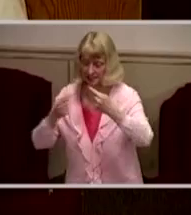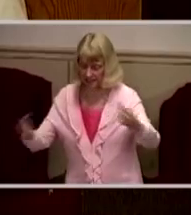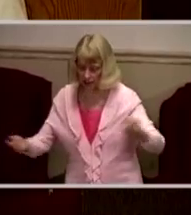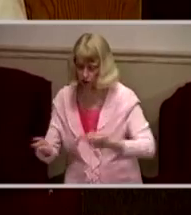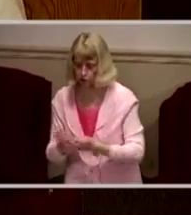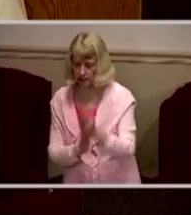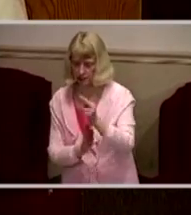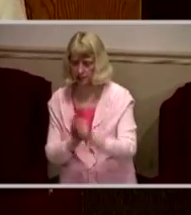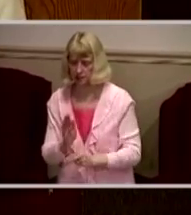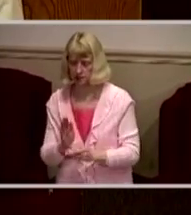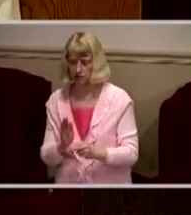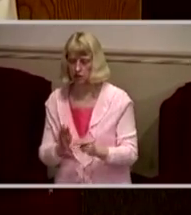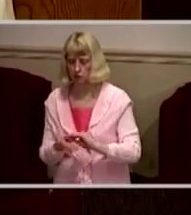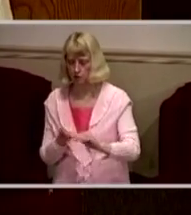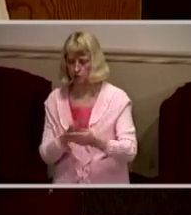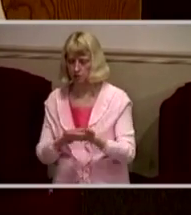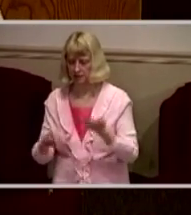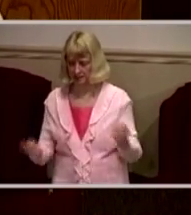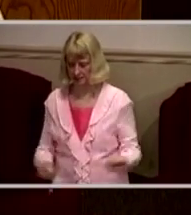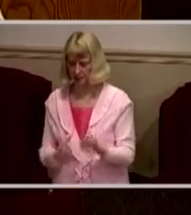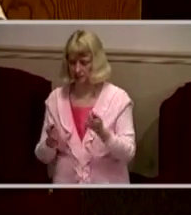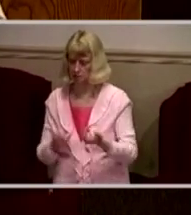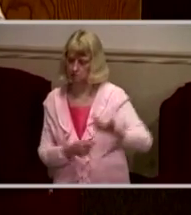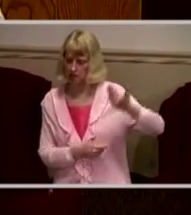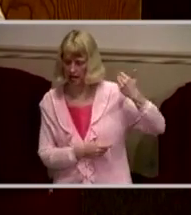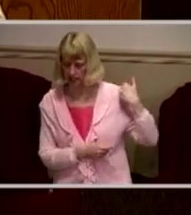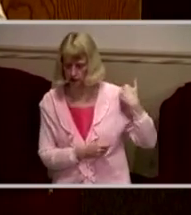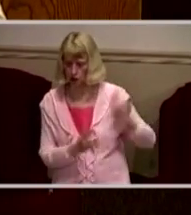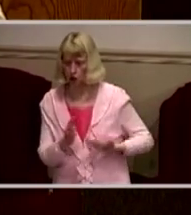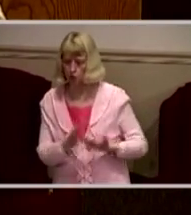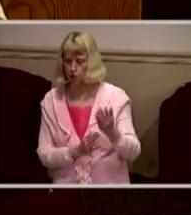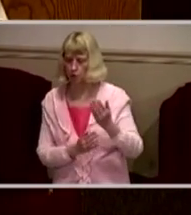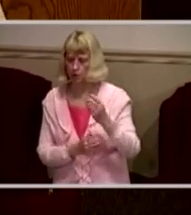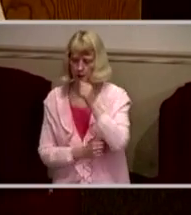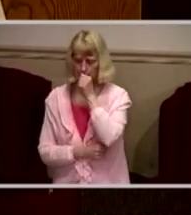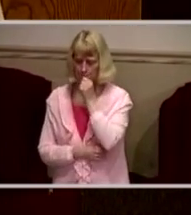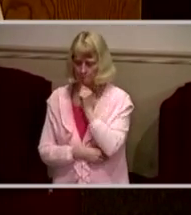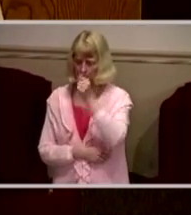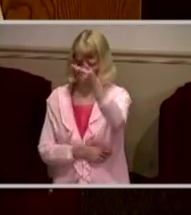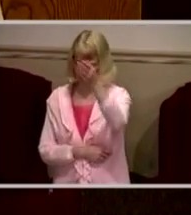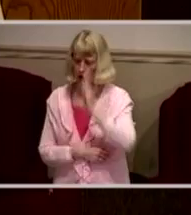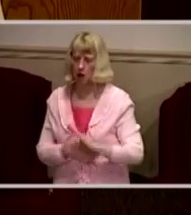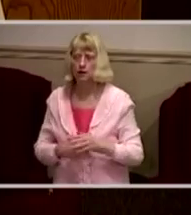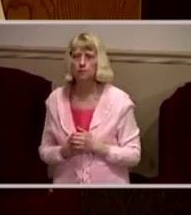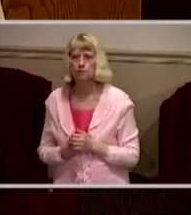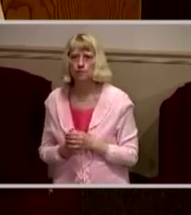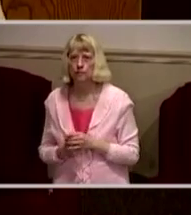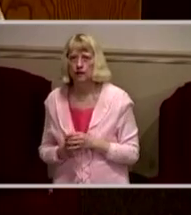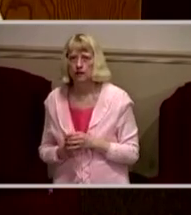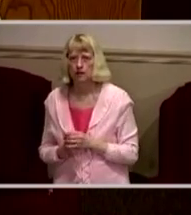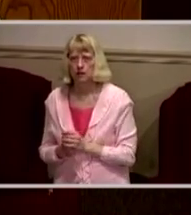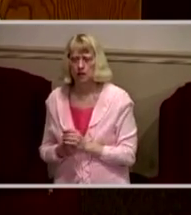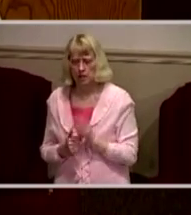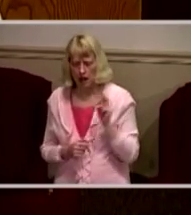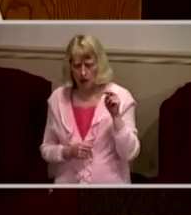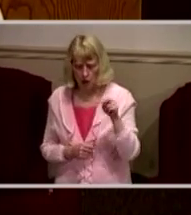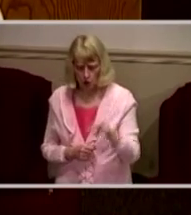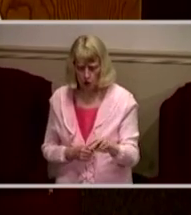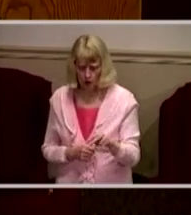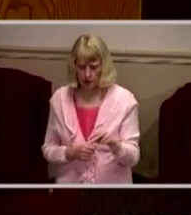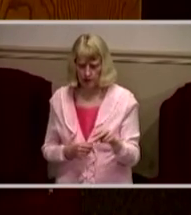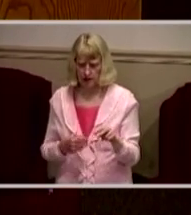to declare His righteousness for the remission of sins that are past through the forbearance of God. Just take a look at